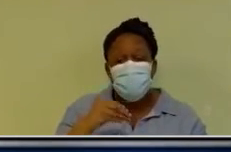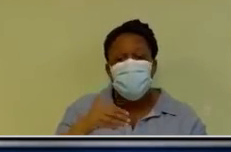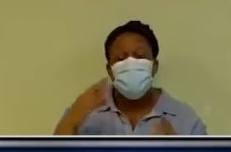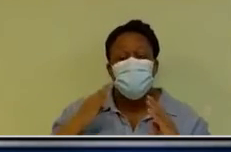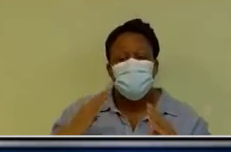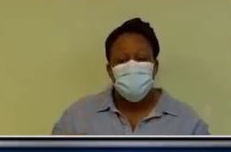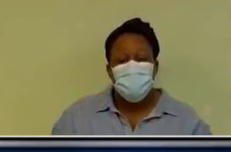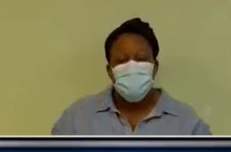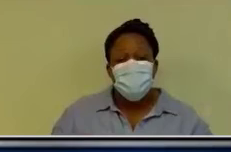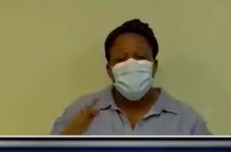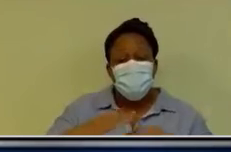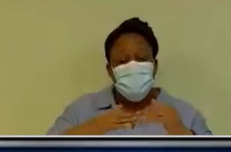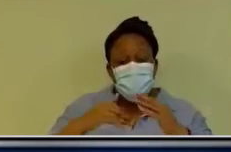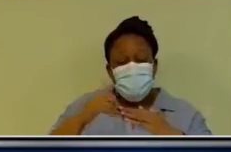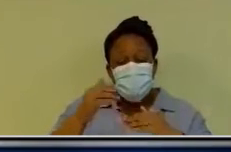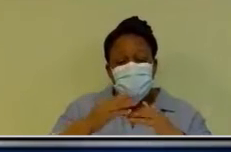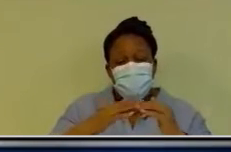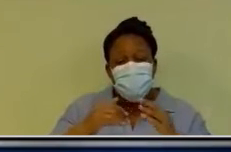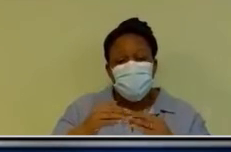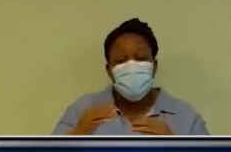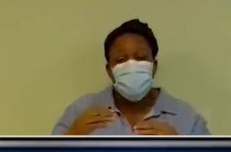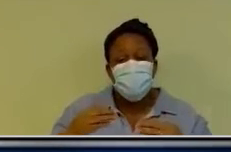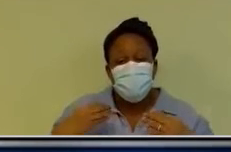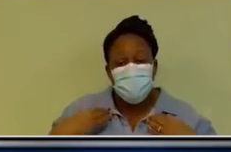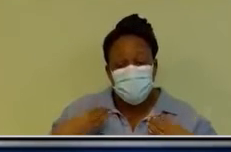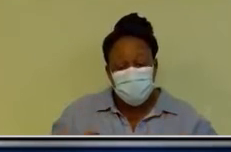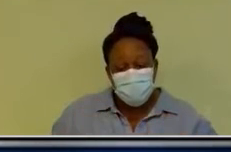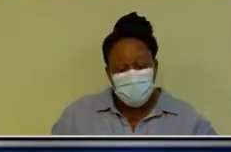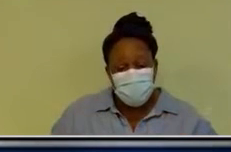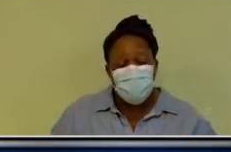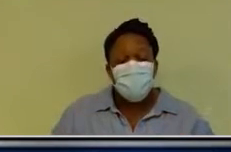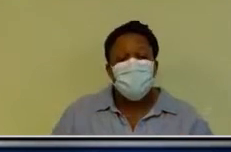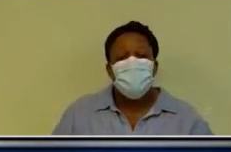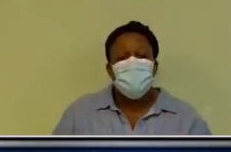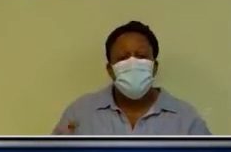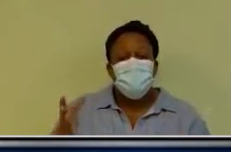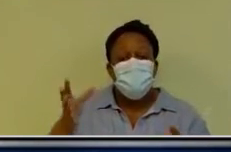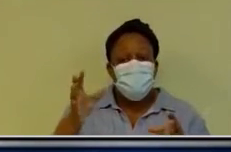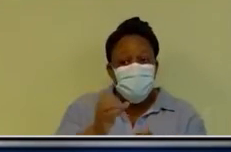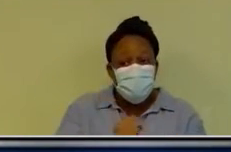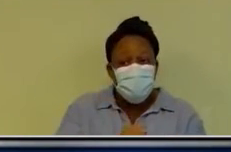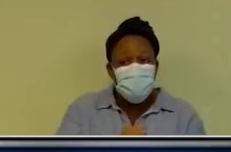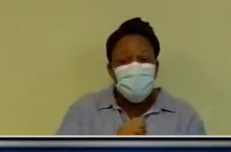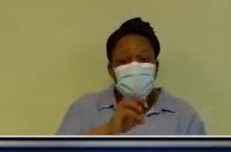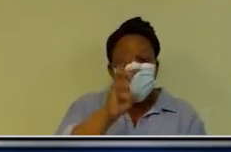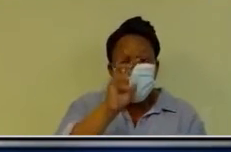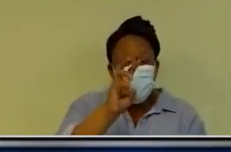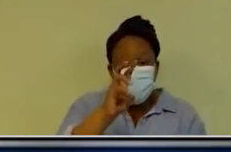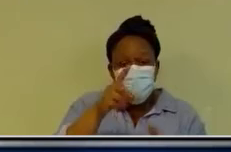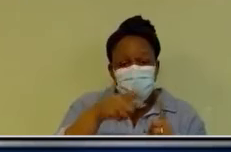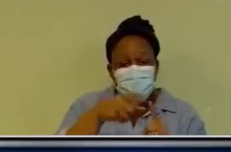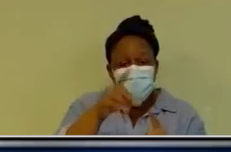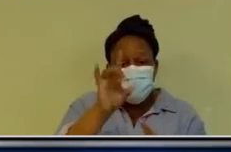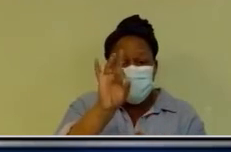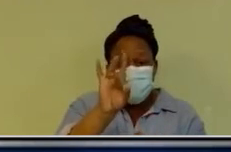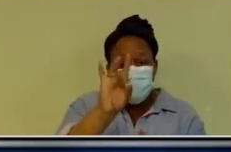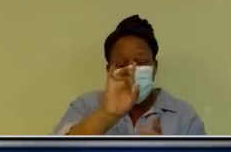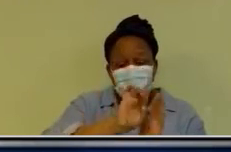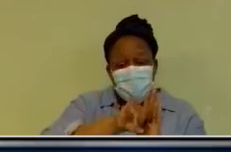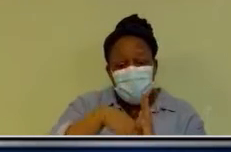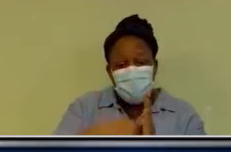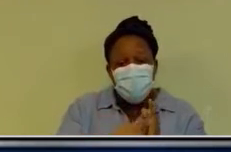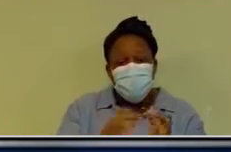system to fight off viruses. Aim to get at least 6 to 8 hours of